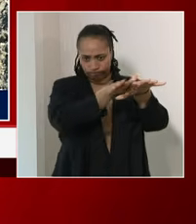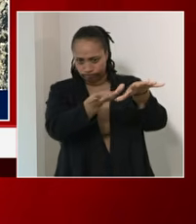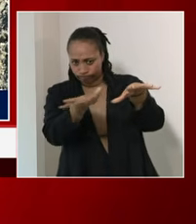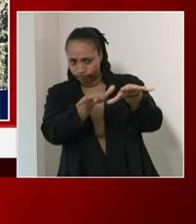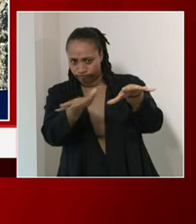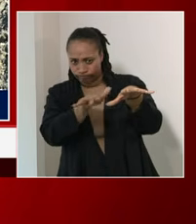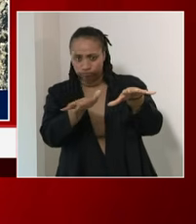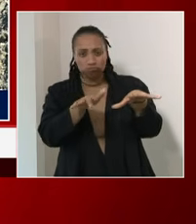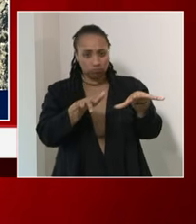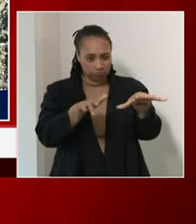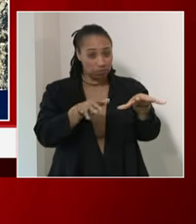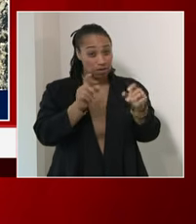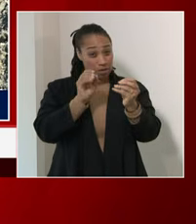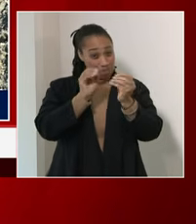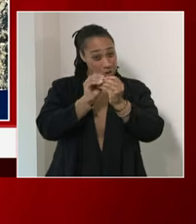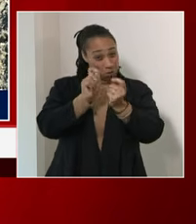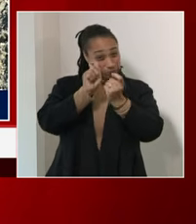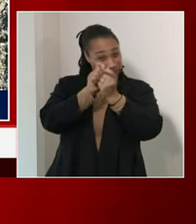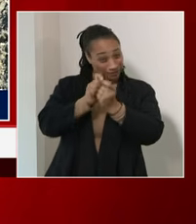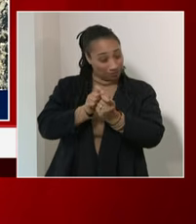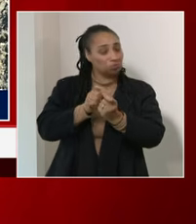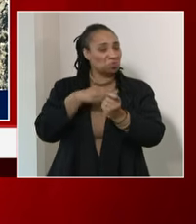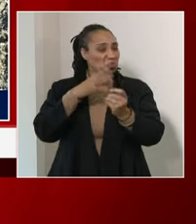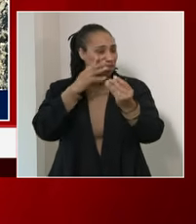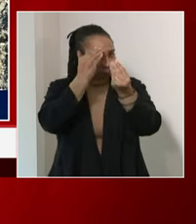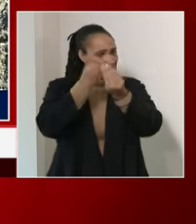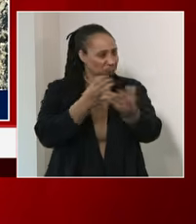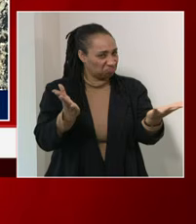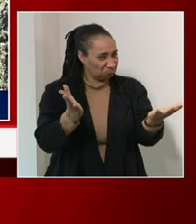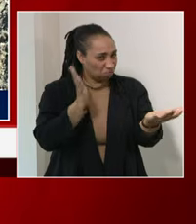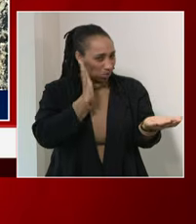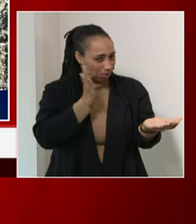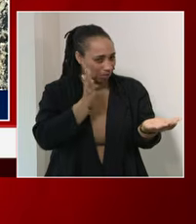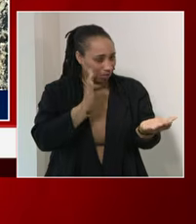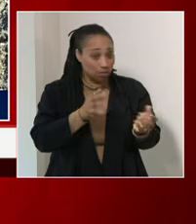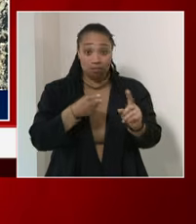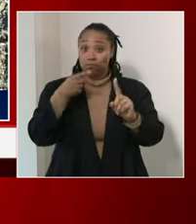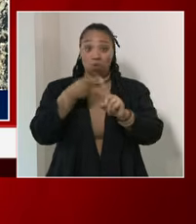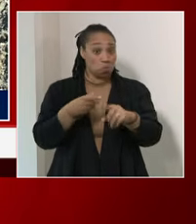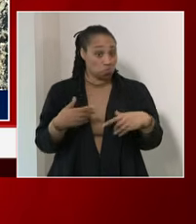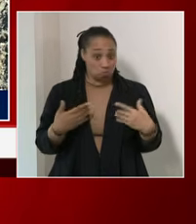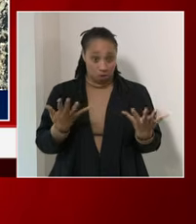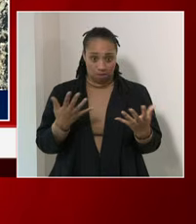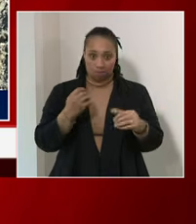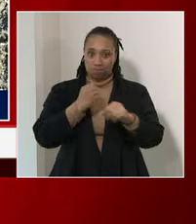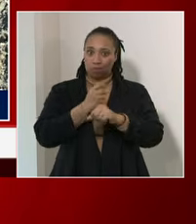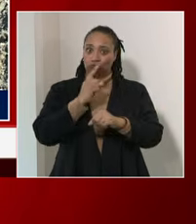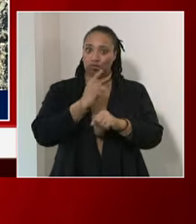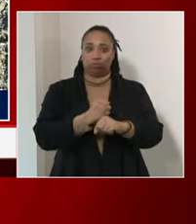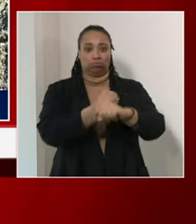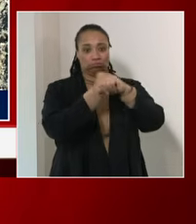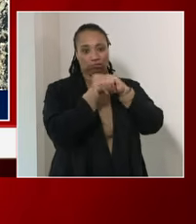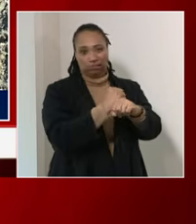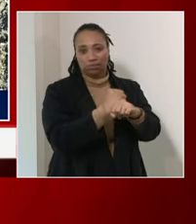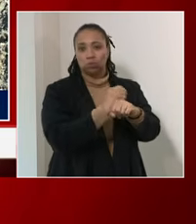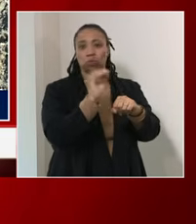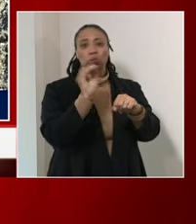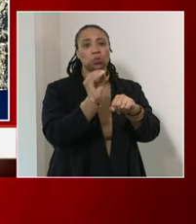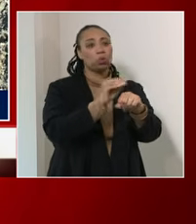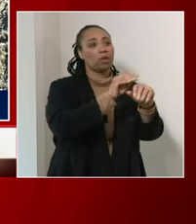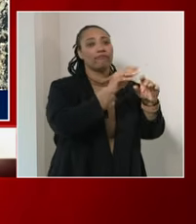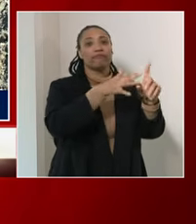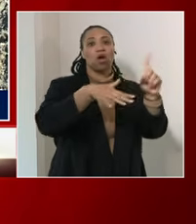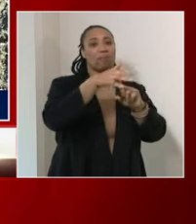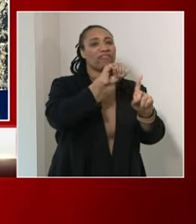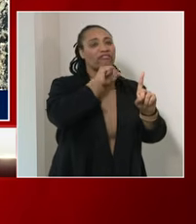not off the top of my head. But we did make sure that they were the adequate safeguards needed to avoid any concerns once